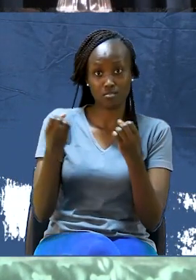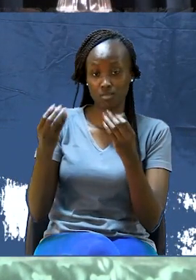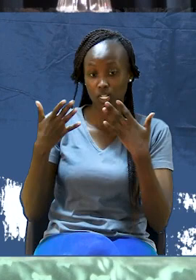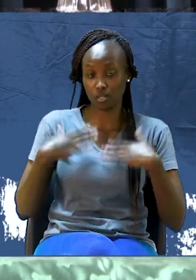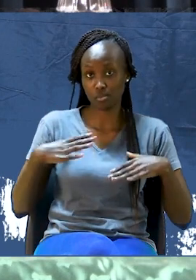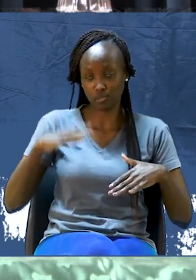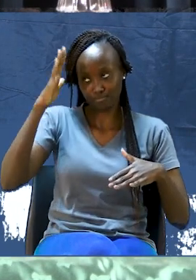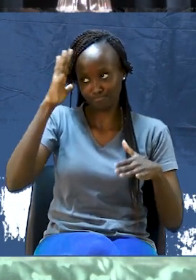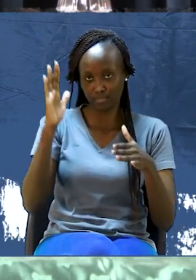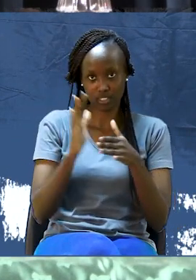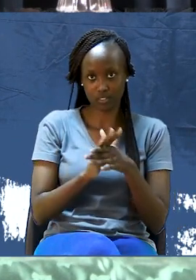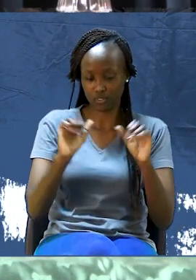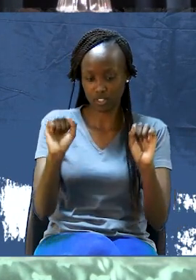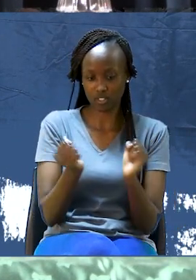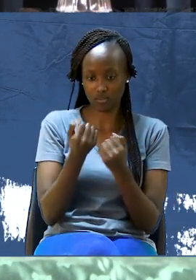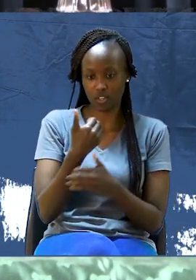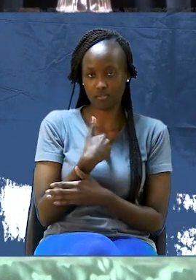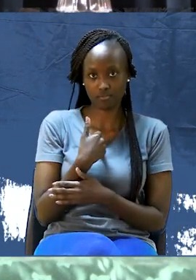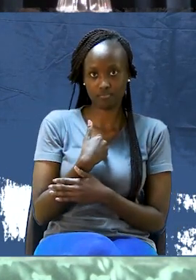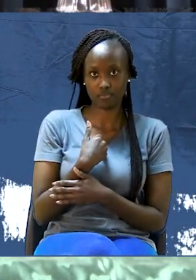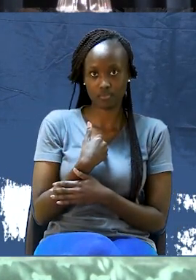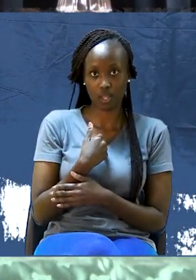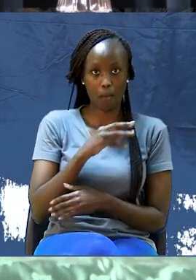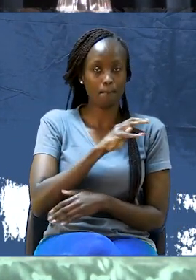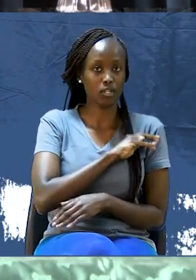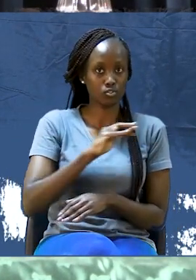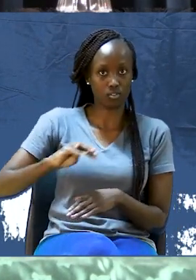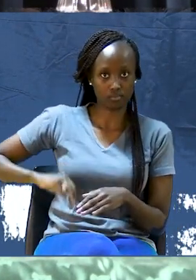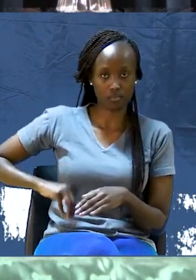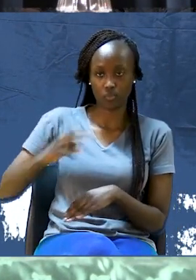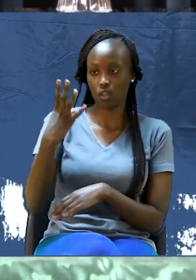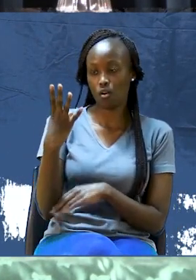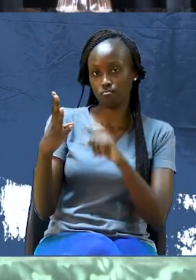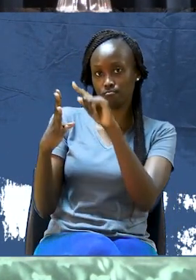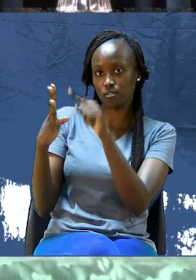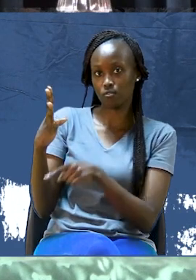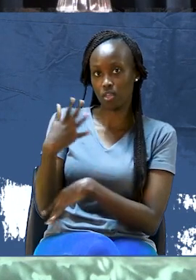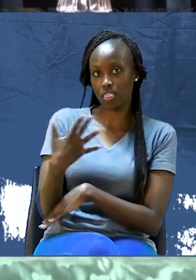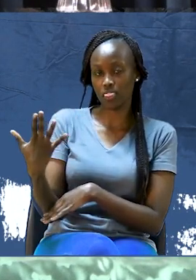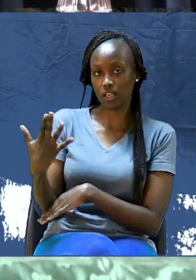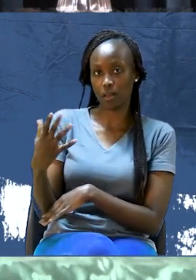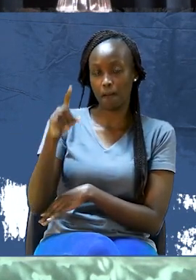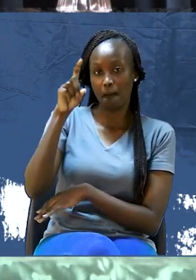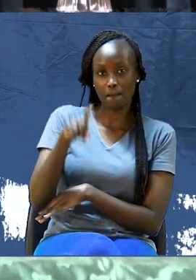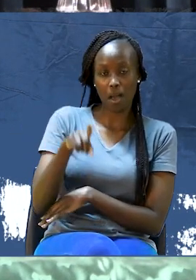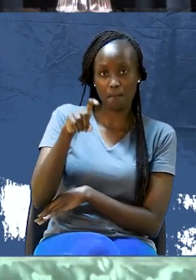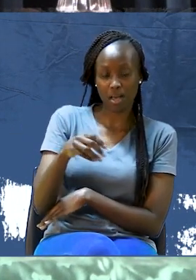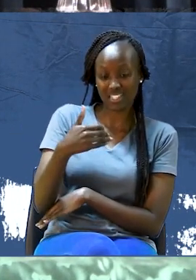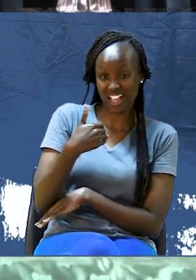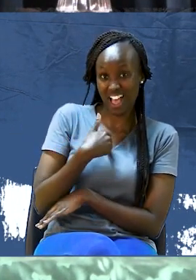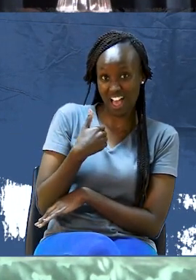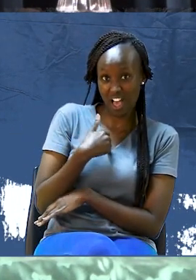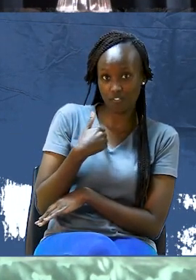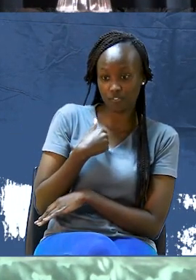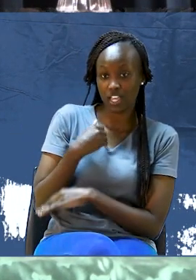the number of those who are being saved. That is mission. And so these four things need to characterize the life of a community that